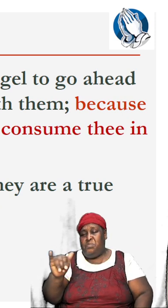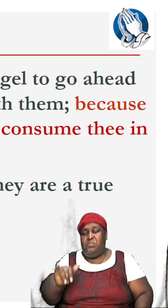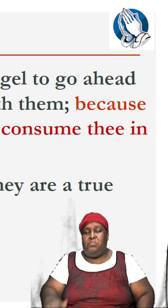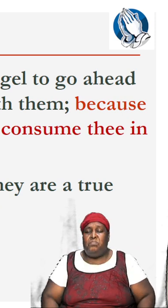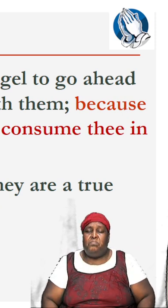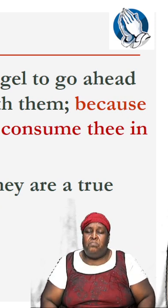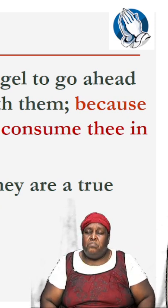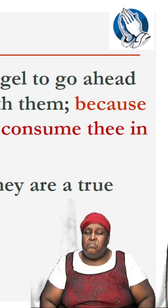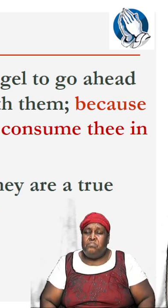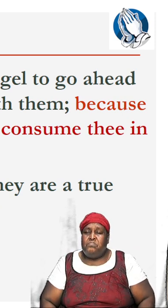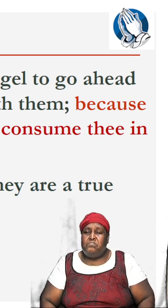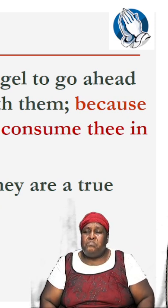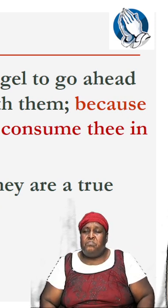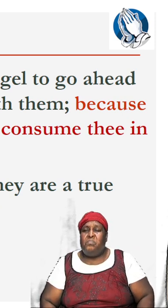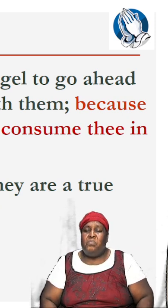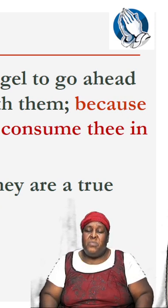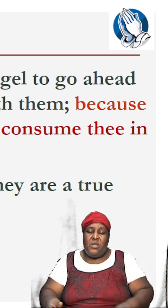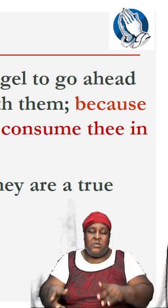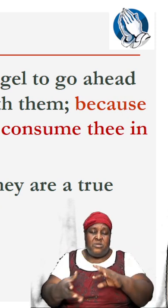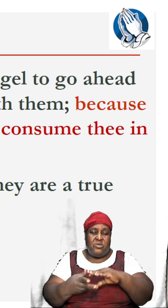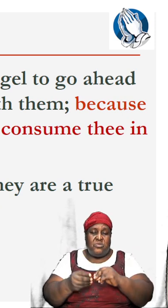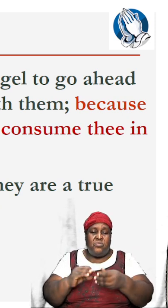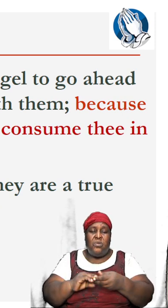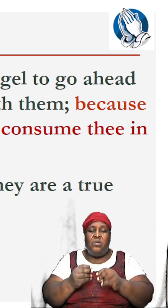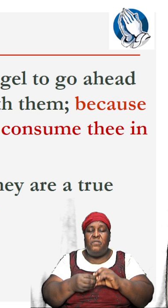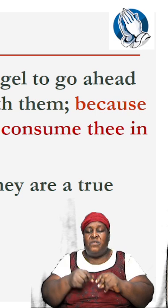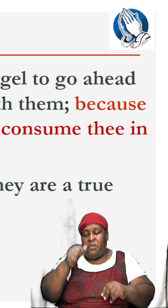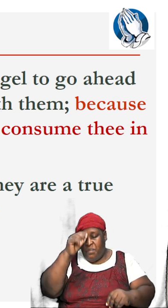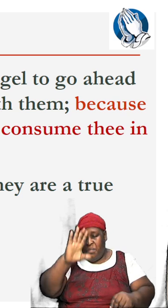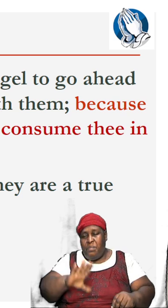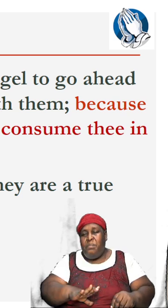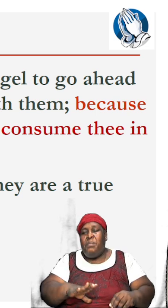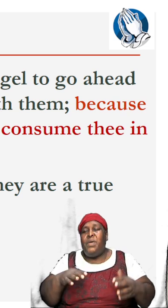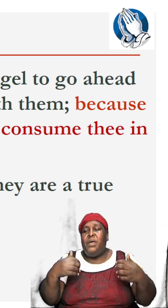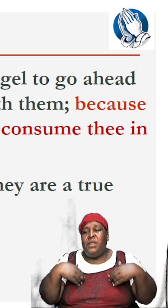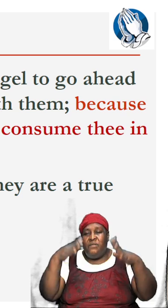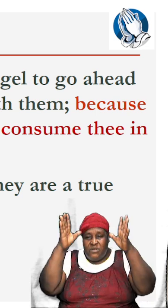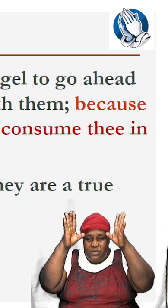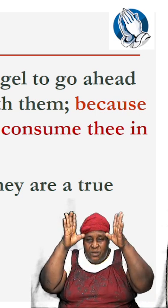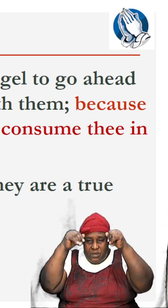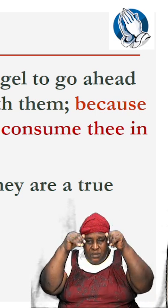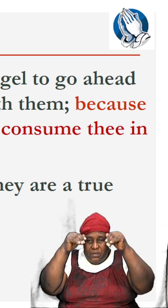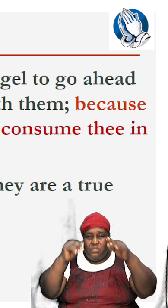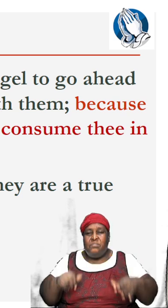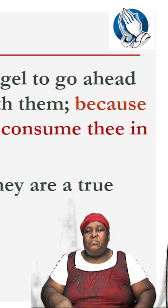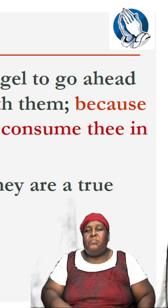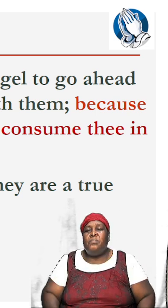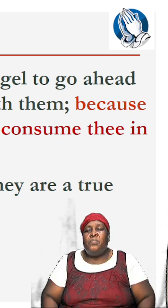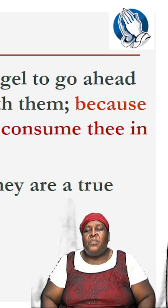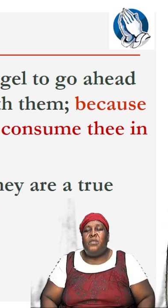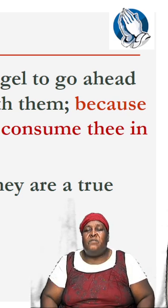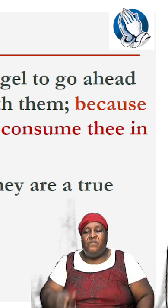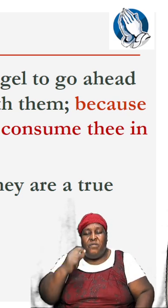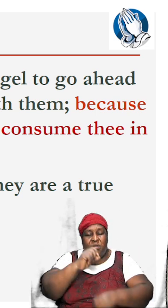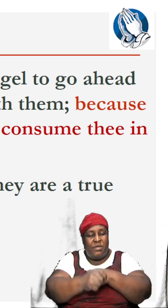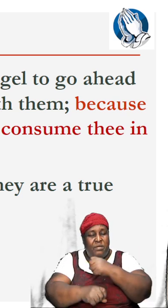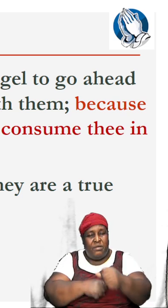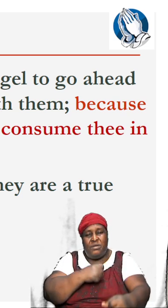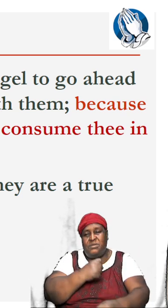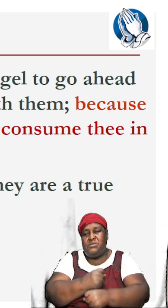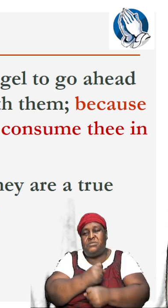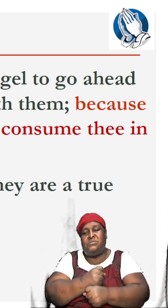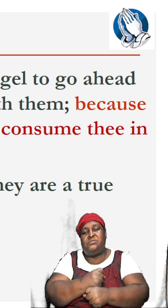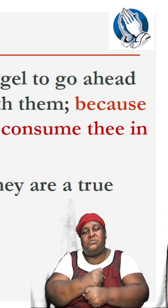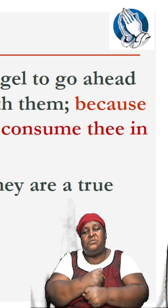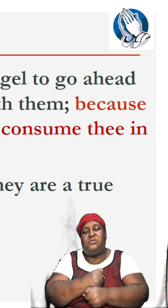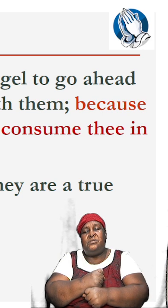I heard recently. There's a story about a man who had a donkey. And for years, praise